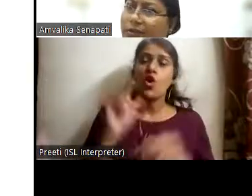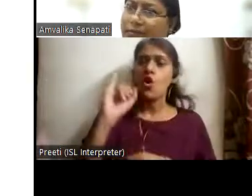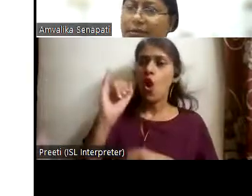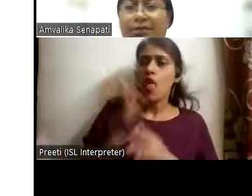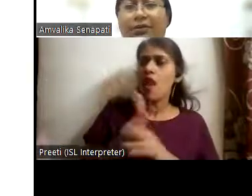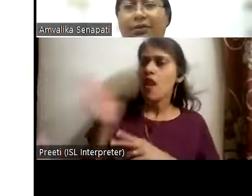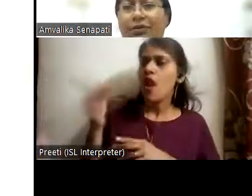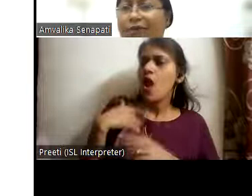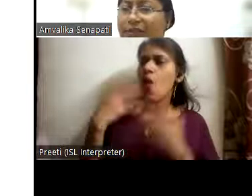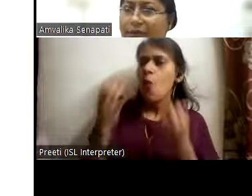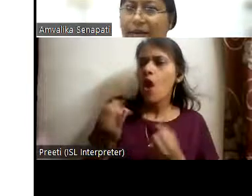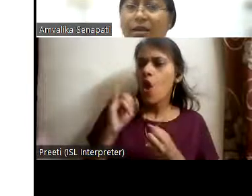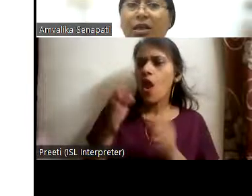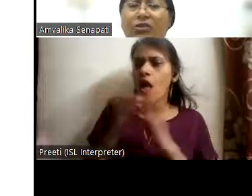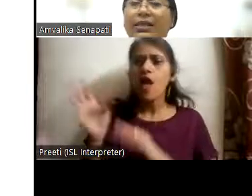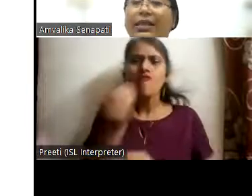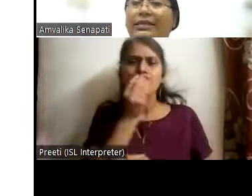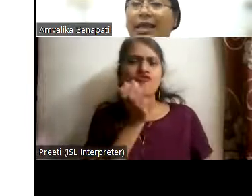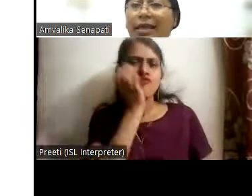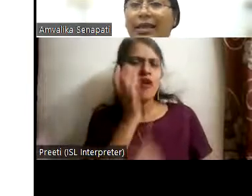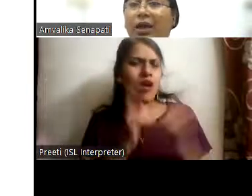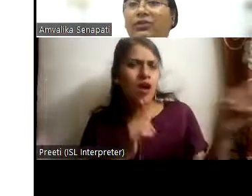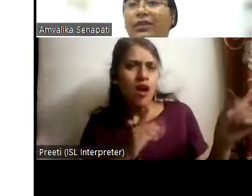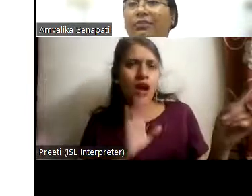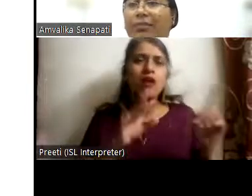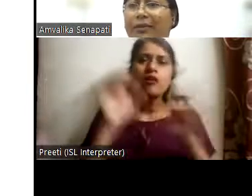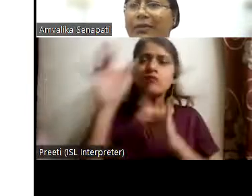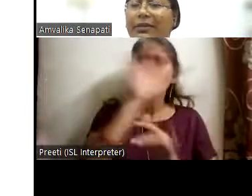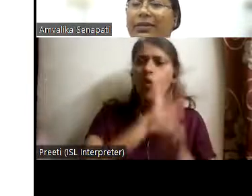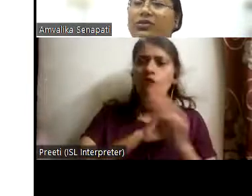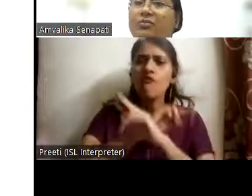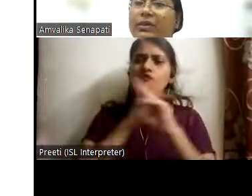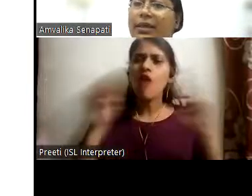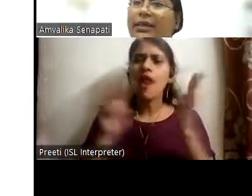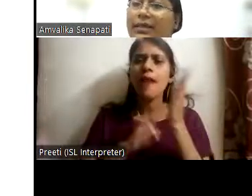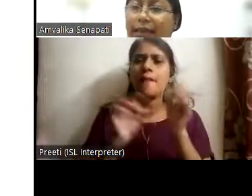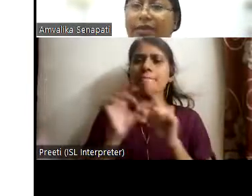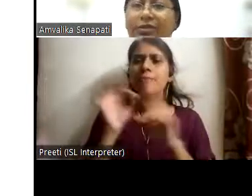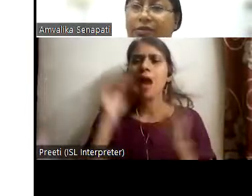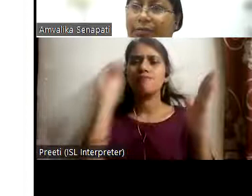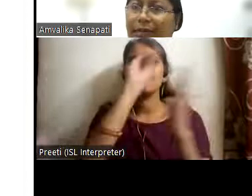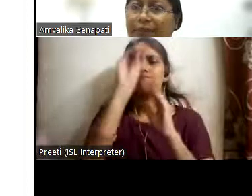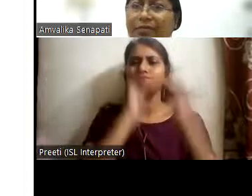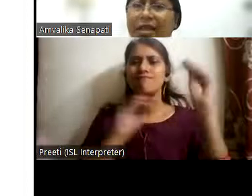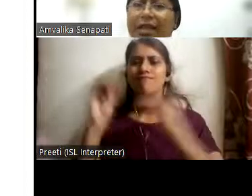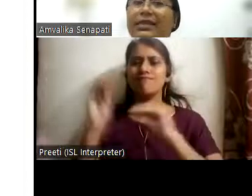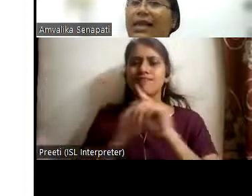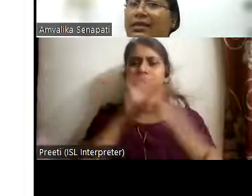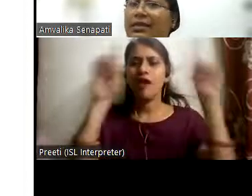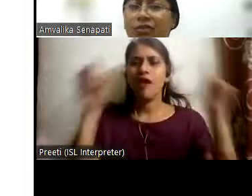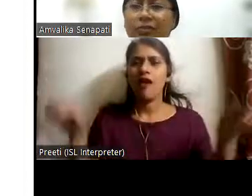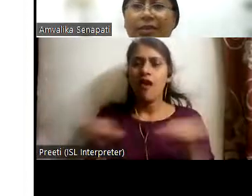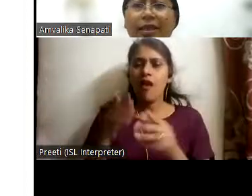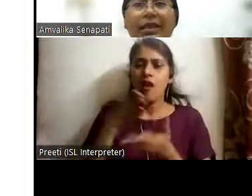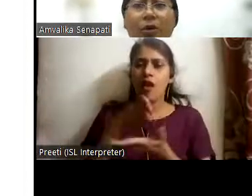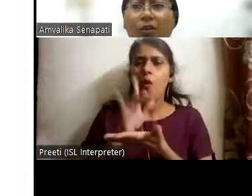go straight, there's the cafeteria. So the entire layout of that public building should be at the entrance of the building. And this